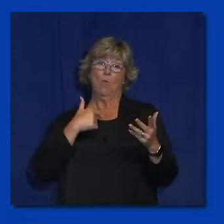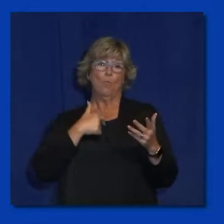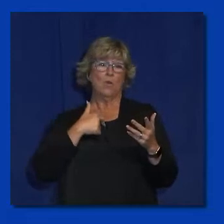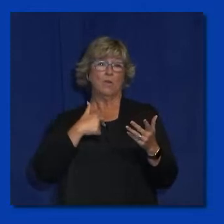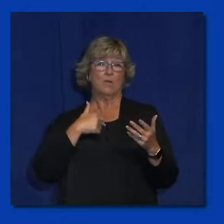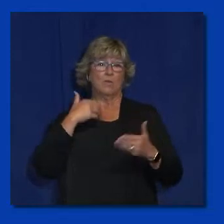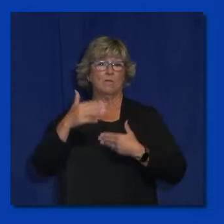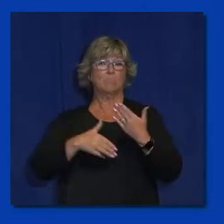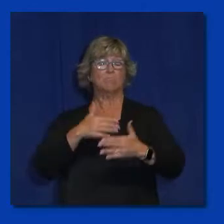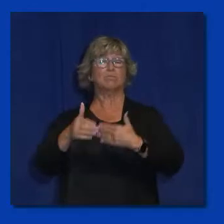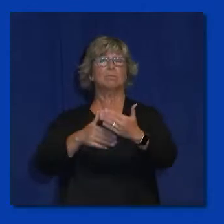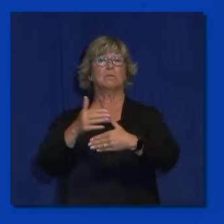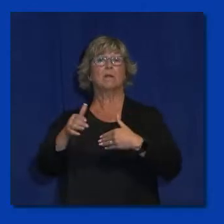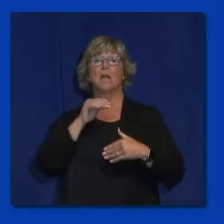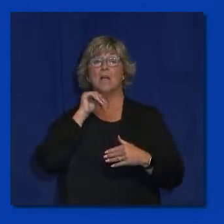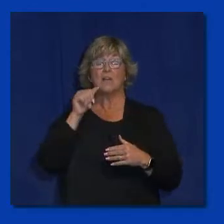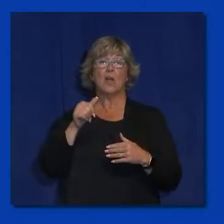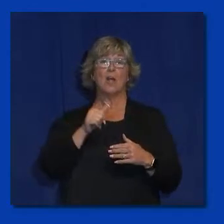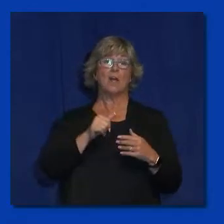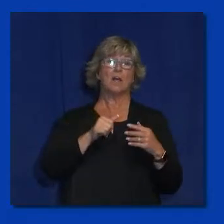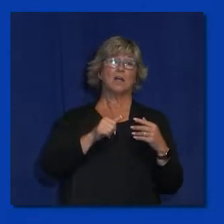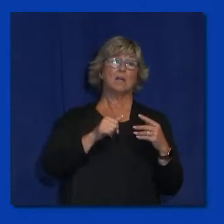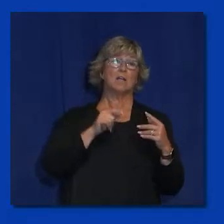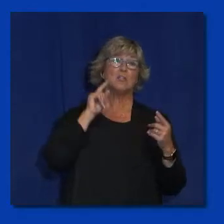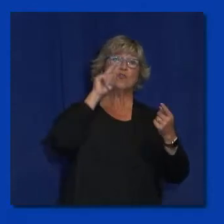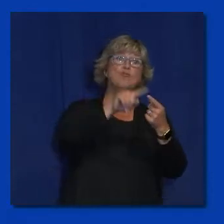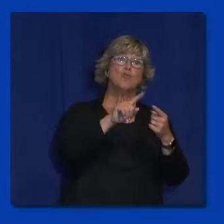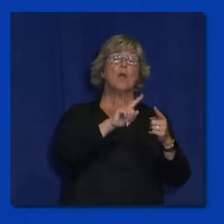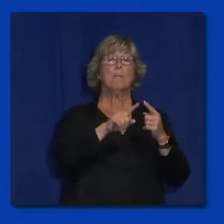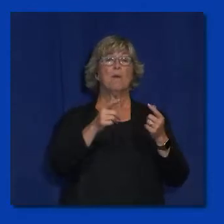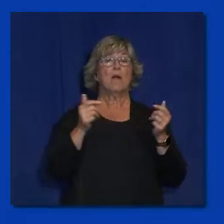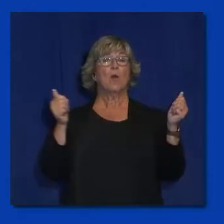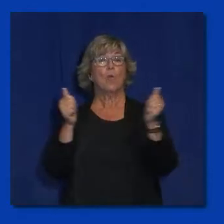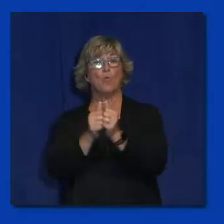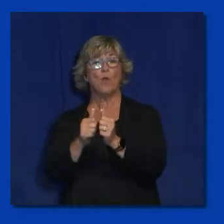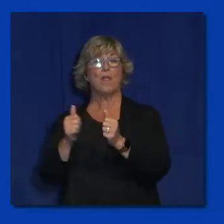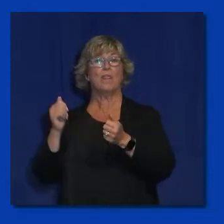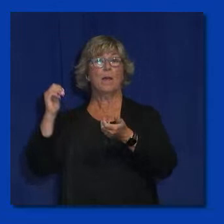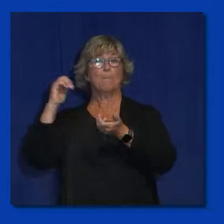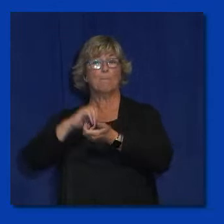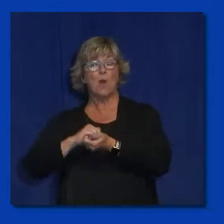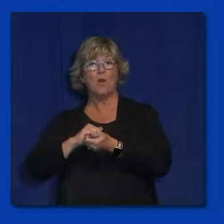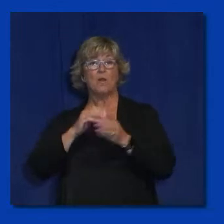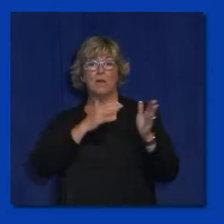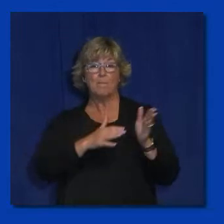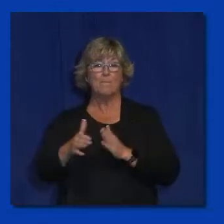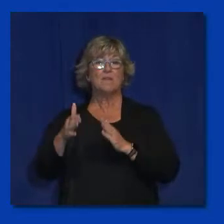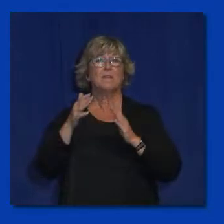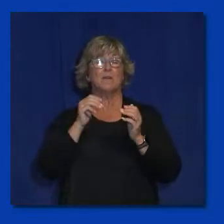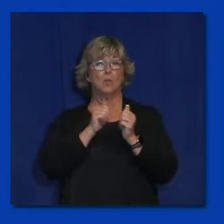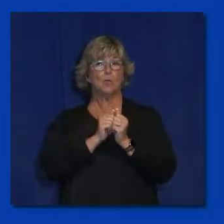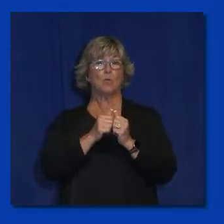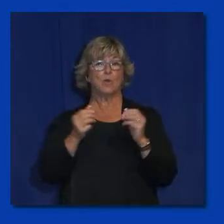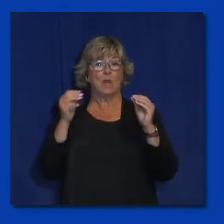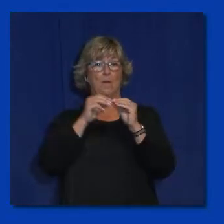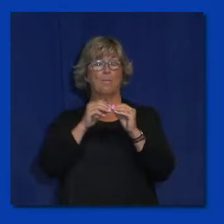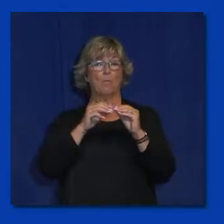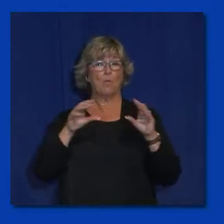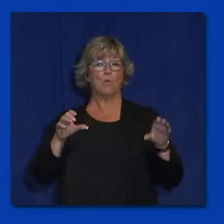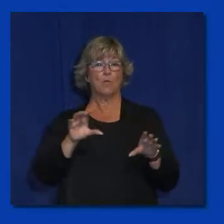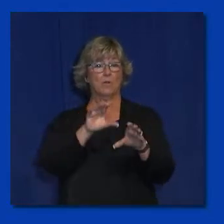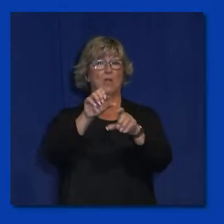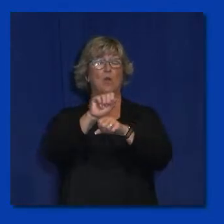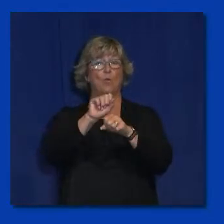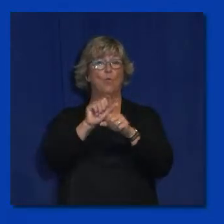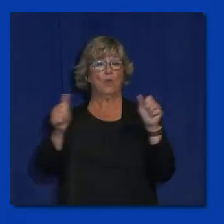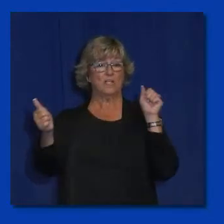in, but we're doing it not to, but with a lot of our partners and building strategies and partnerships. I have more work to do in that